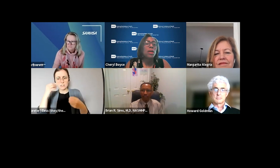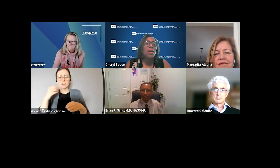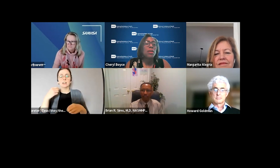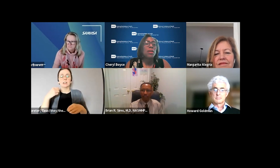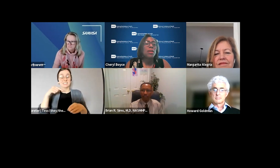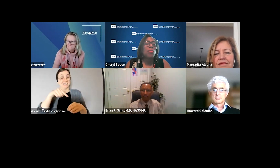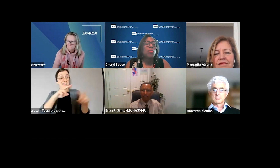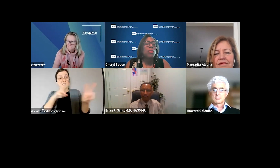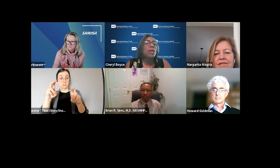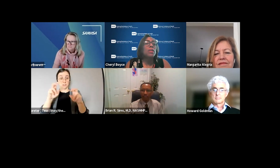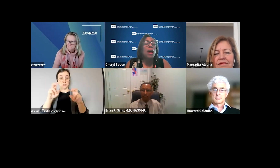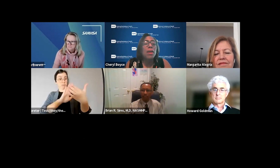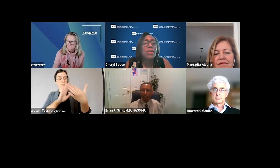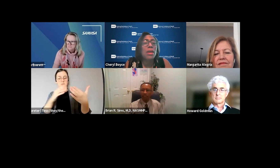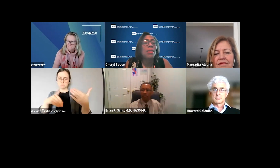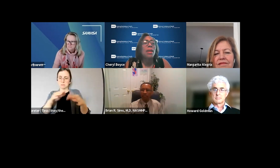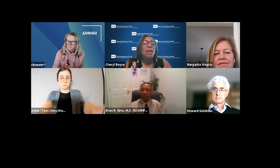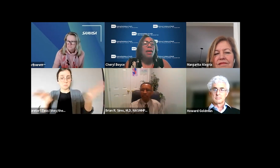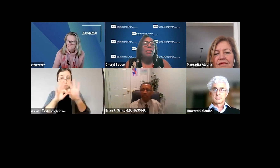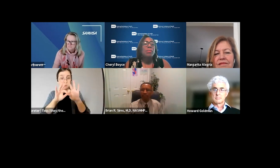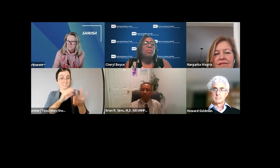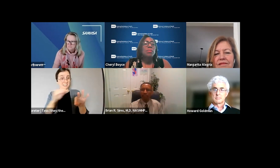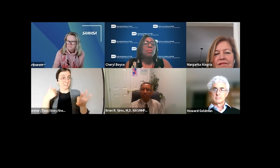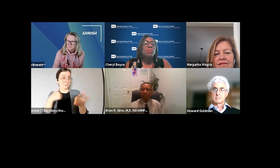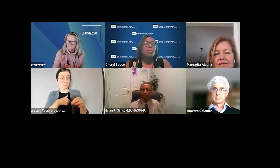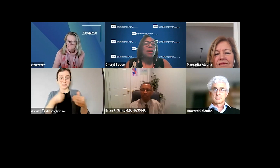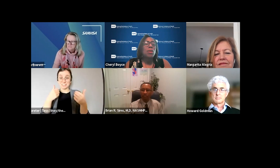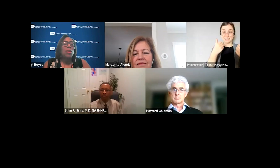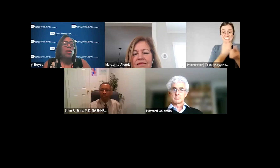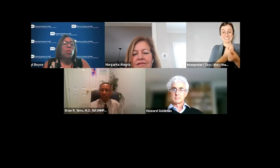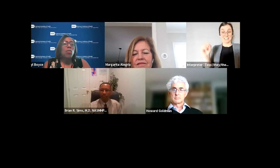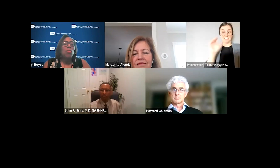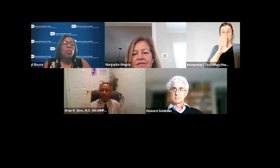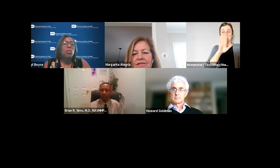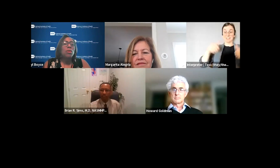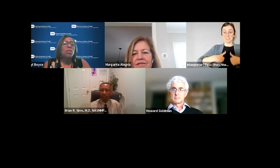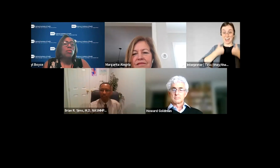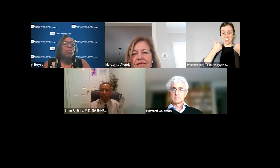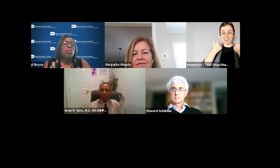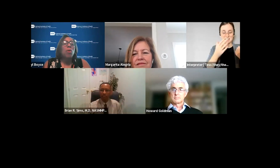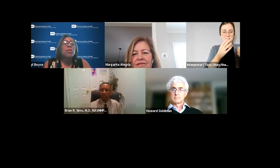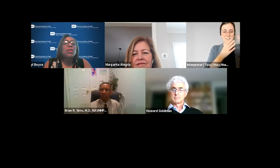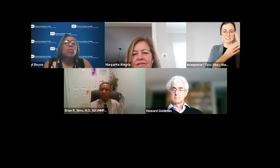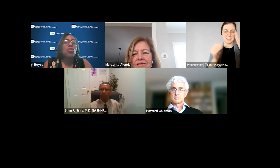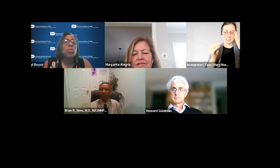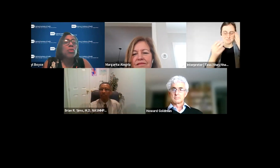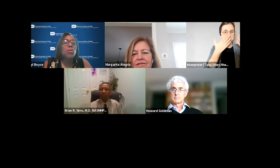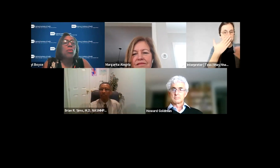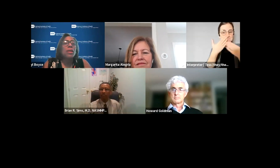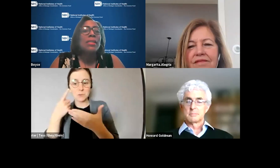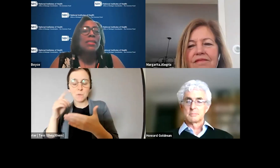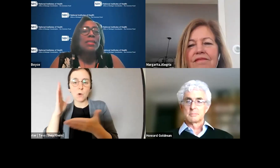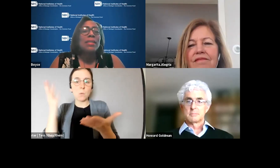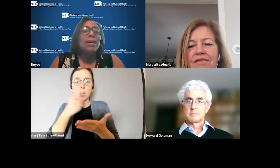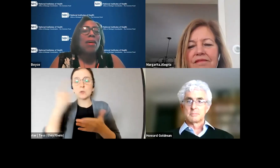issue that saves lives. And I want to thank you all for the different parts that you contribute